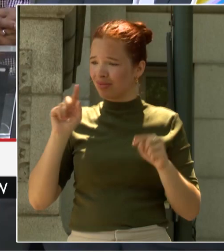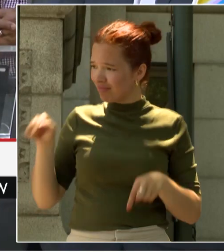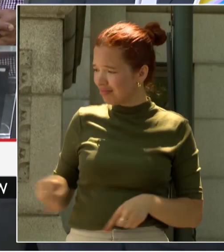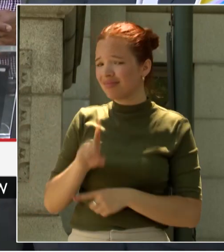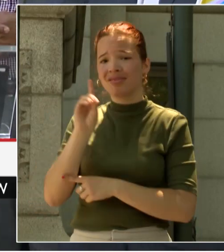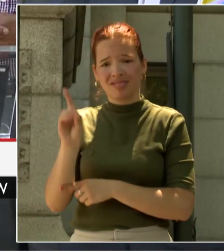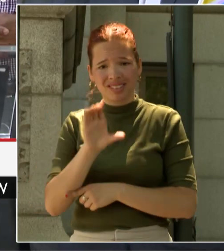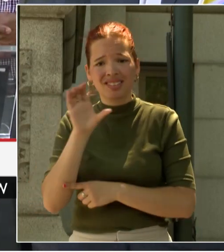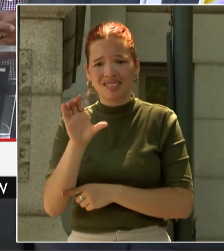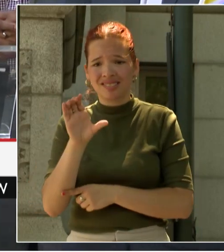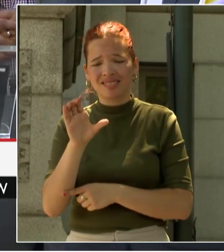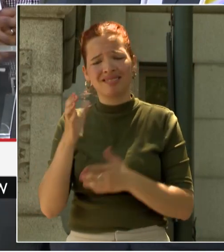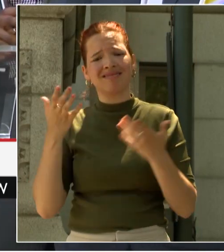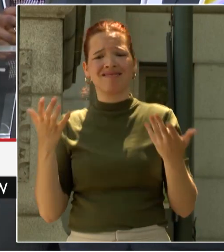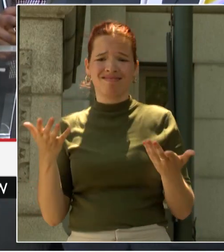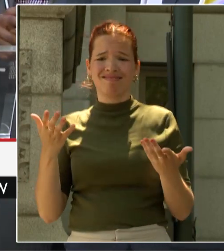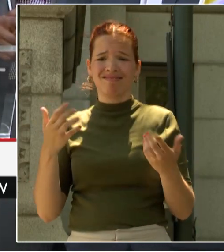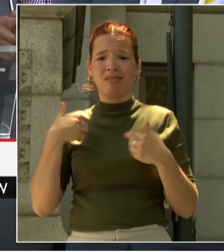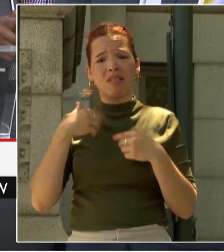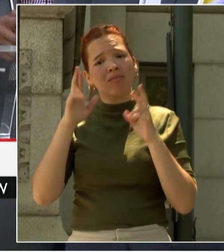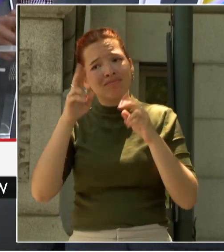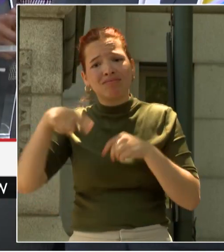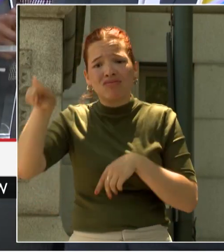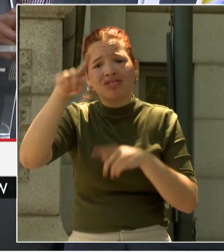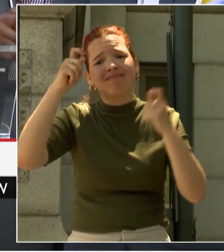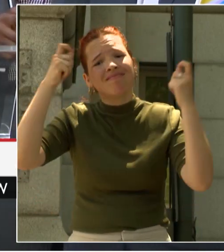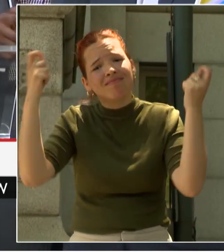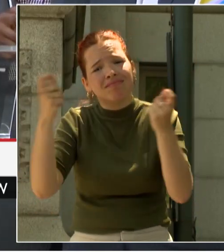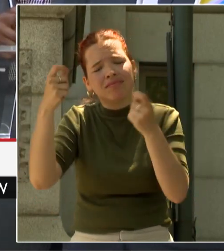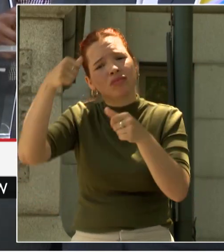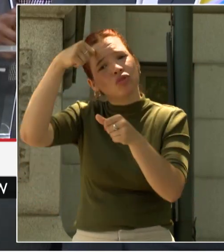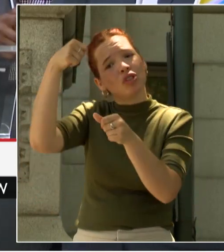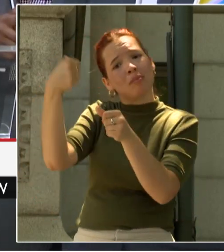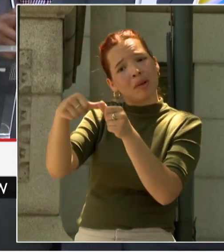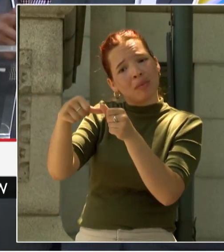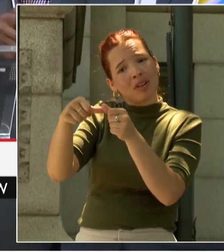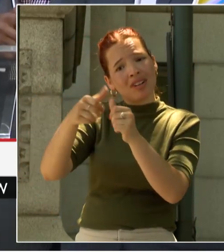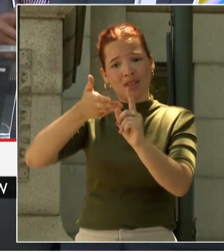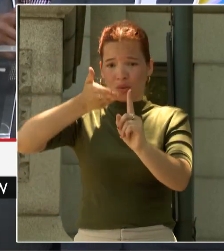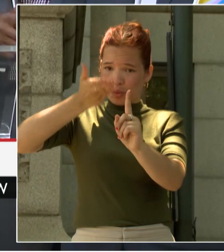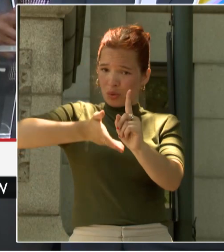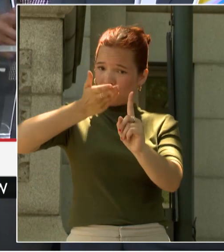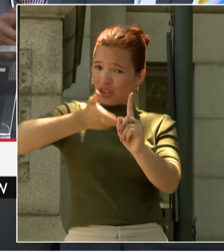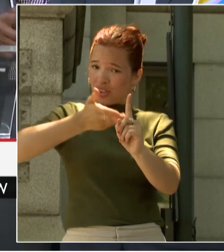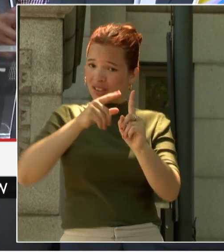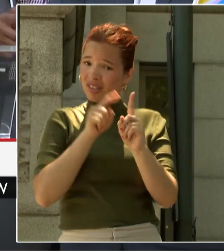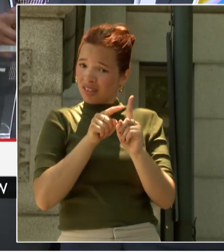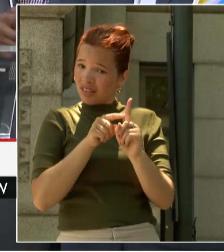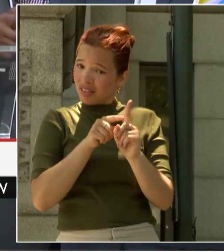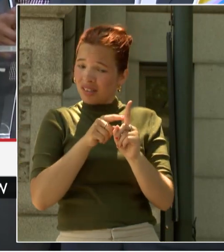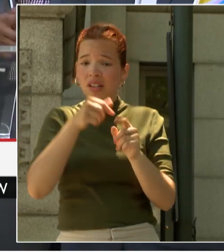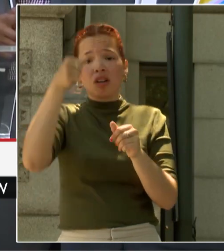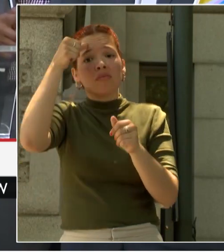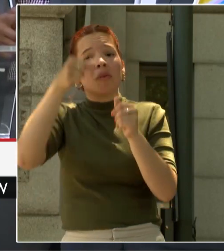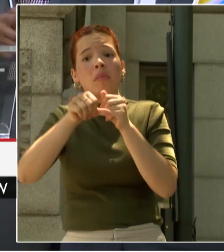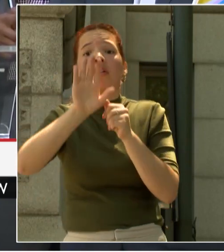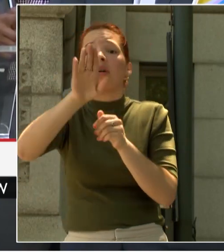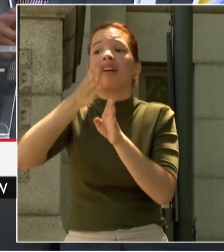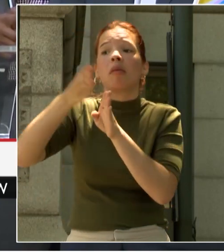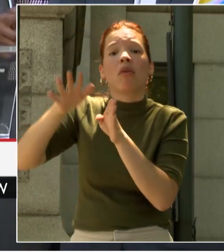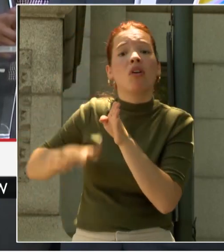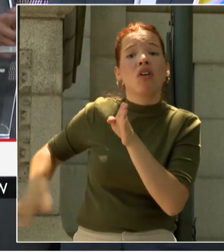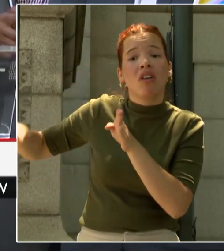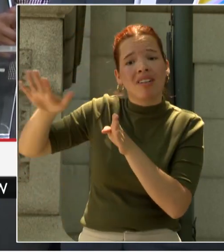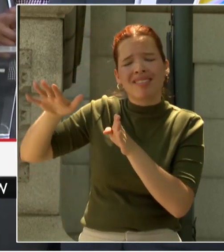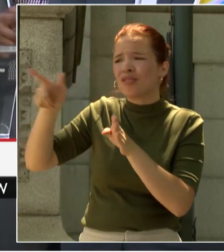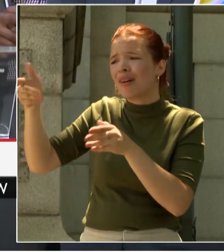as you celebrate, you'll also remember who you are, and you'll remember all your neighbors, and invite